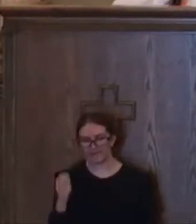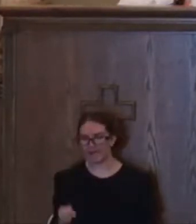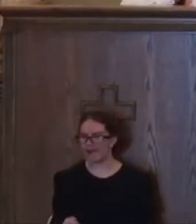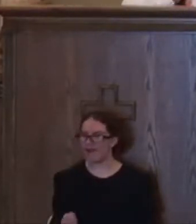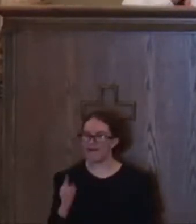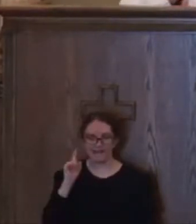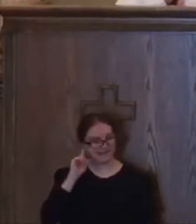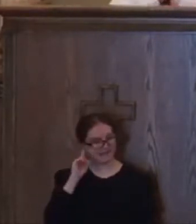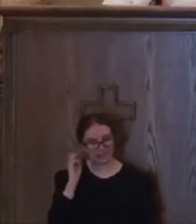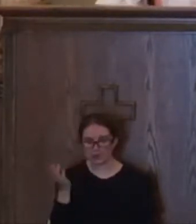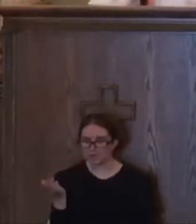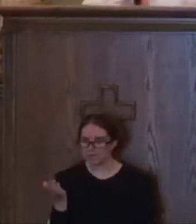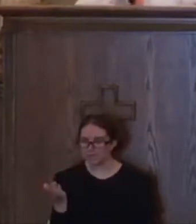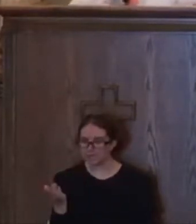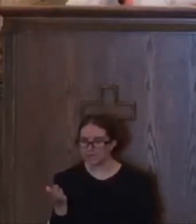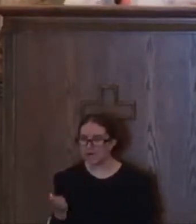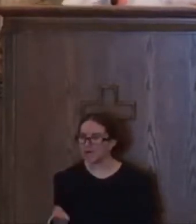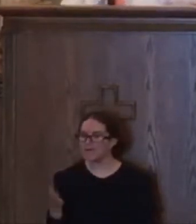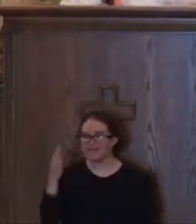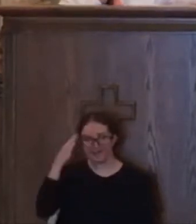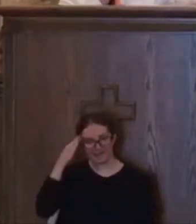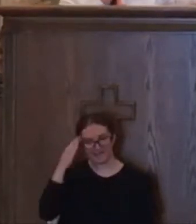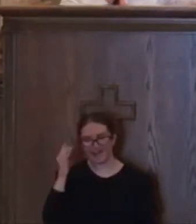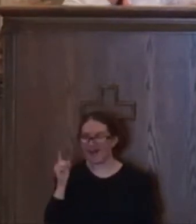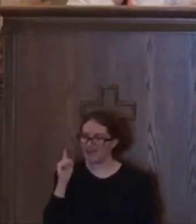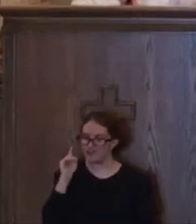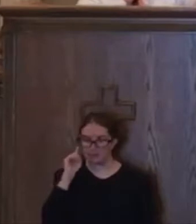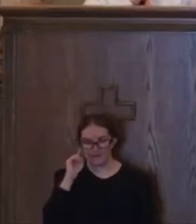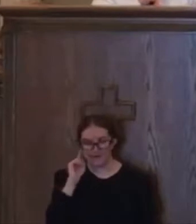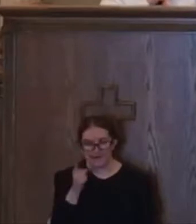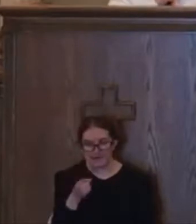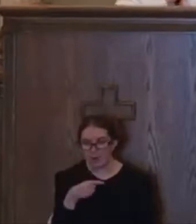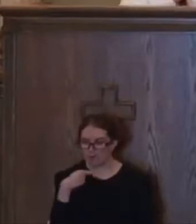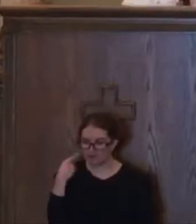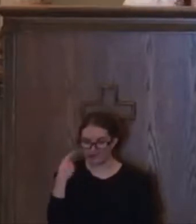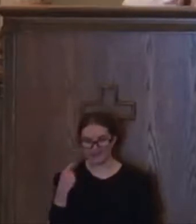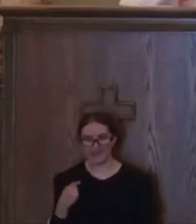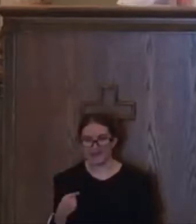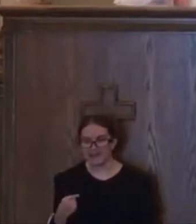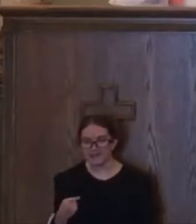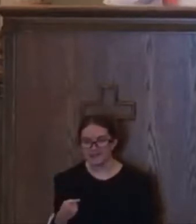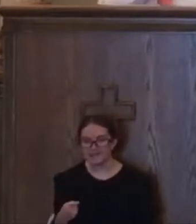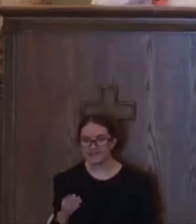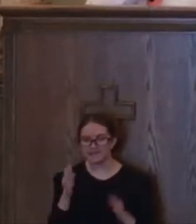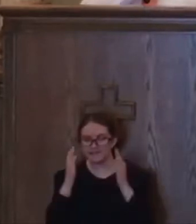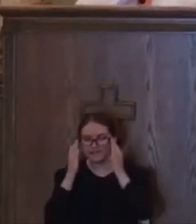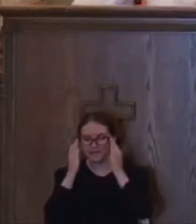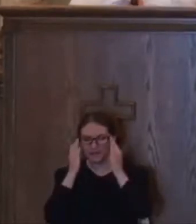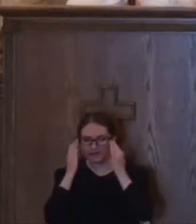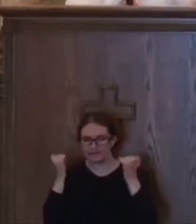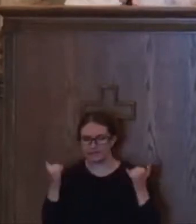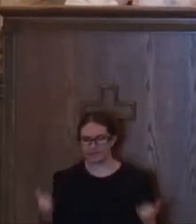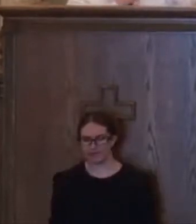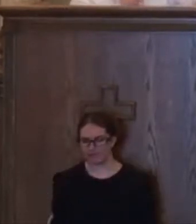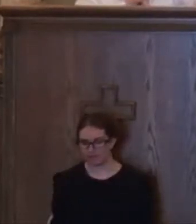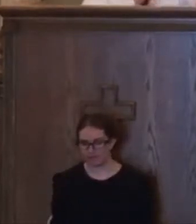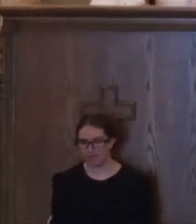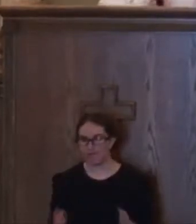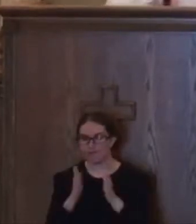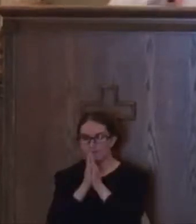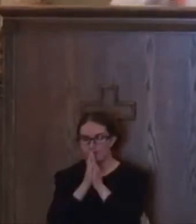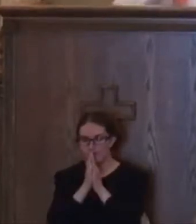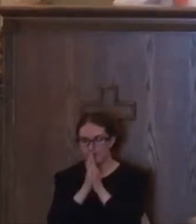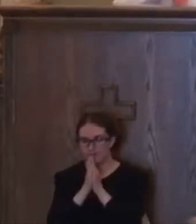can't hear you? Do you really think that I don't hear what you're saying? Can I tell you right now that when you